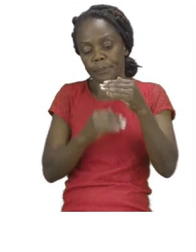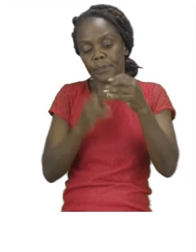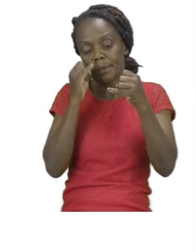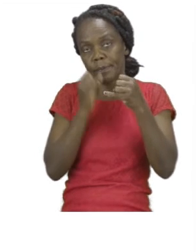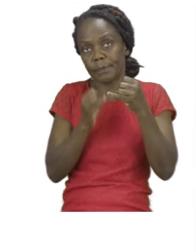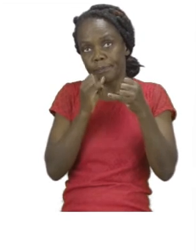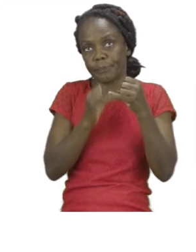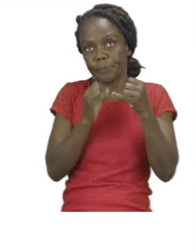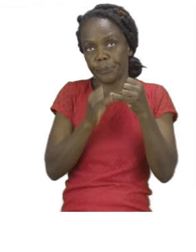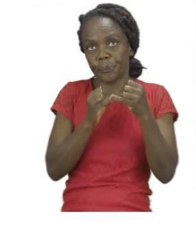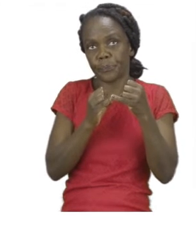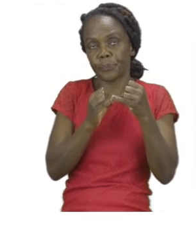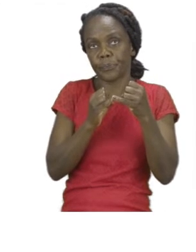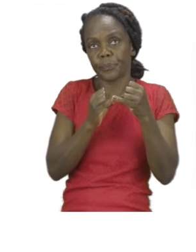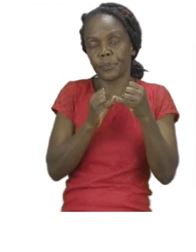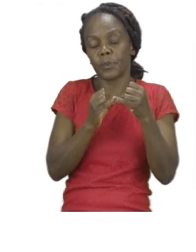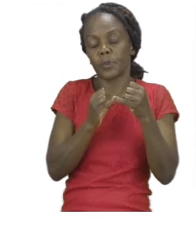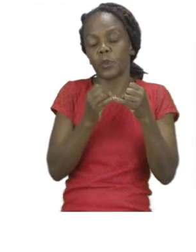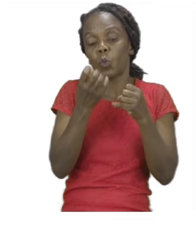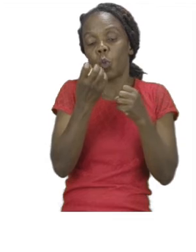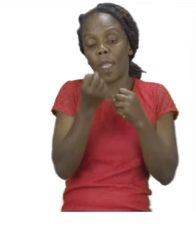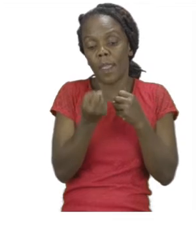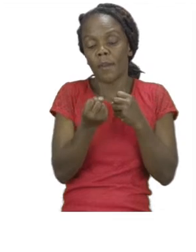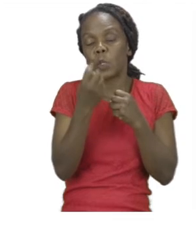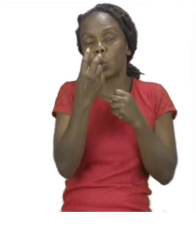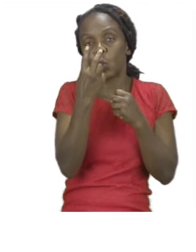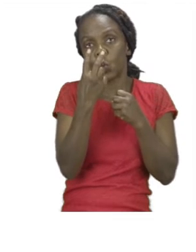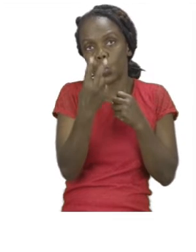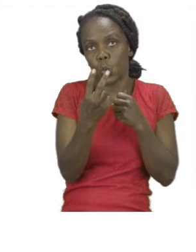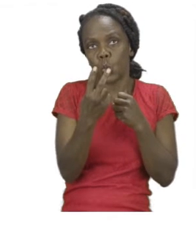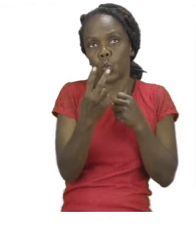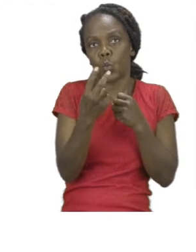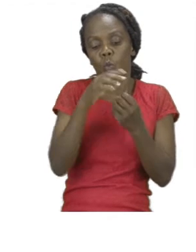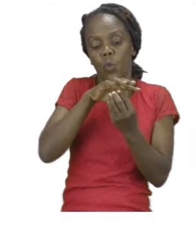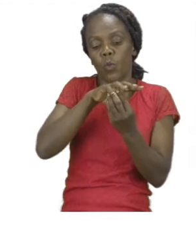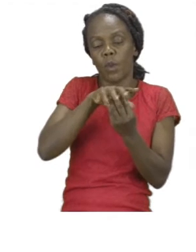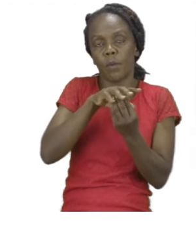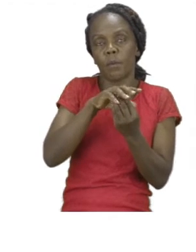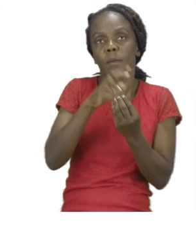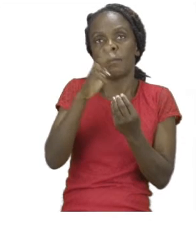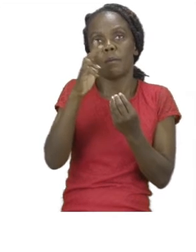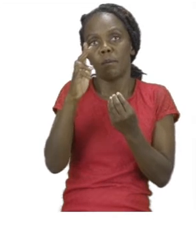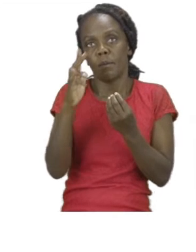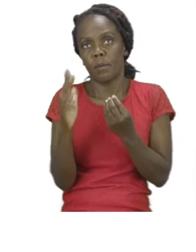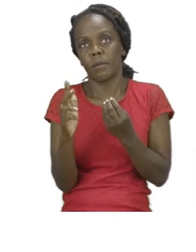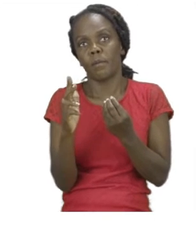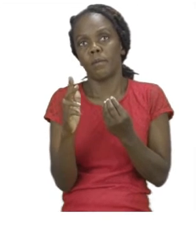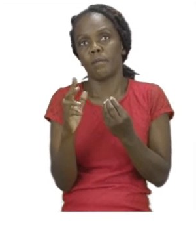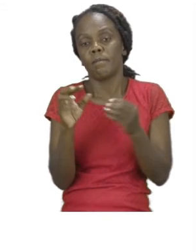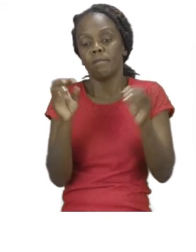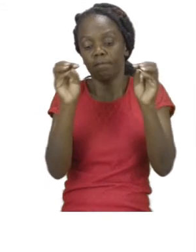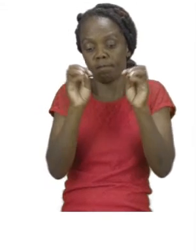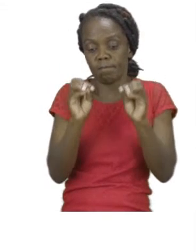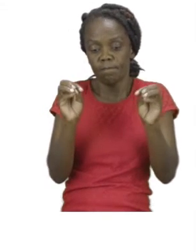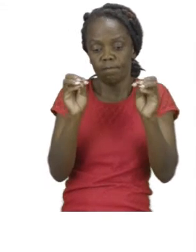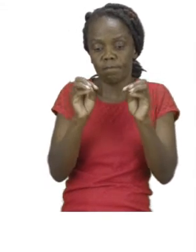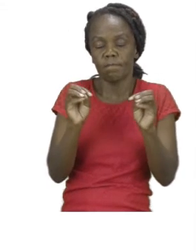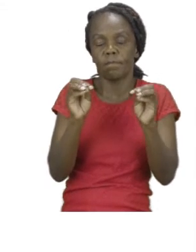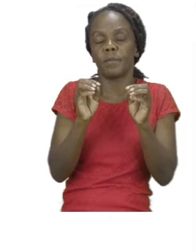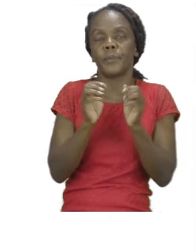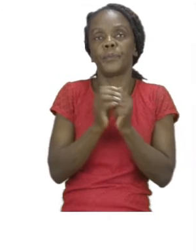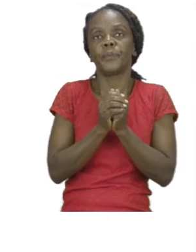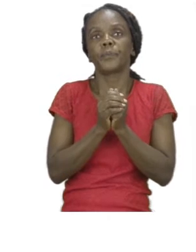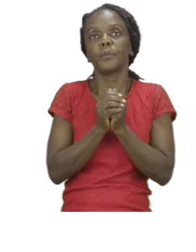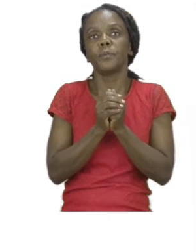sure that we first cut out the family members in the middle, and then once we are